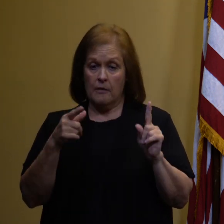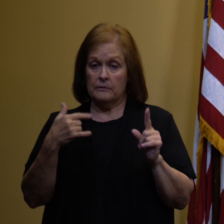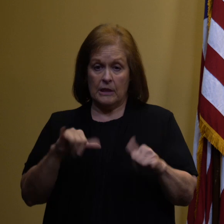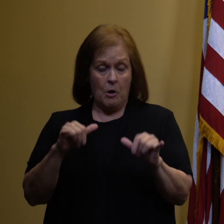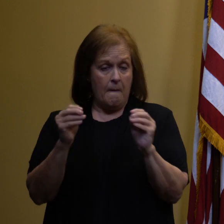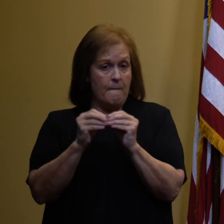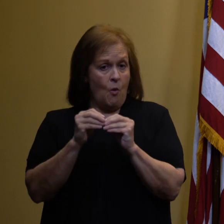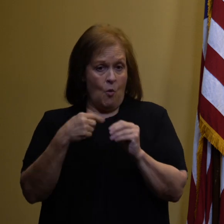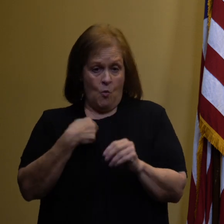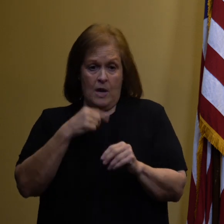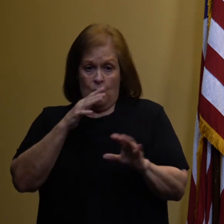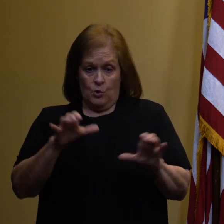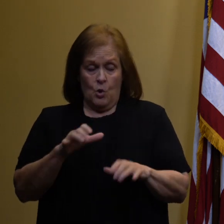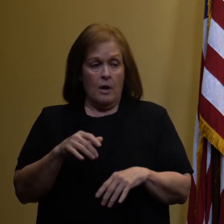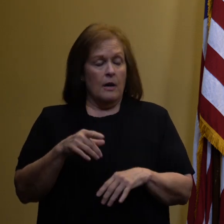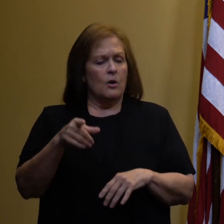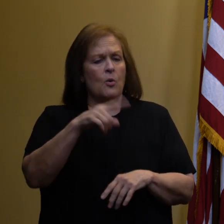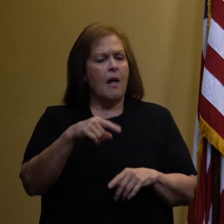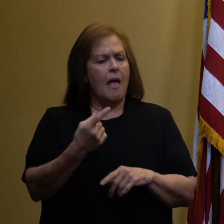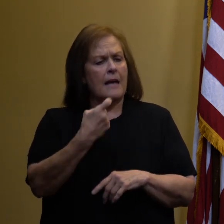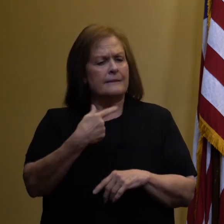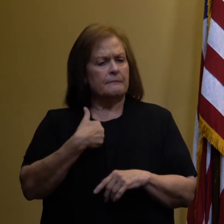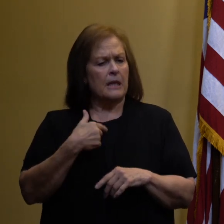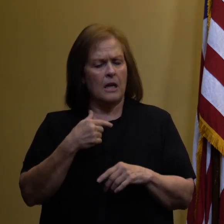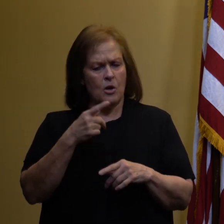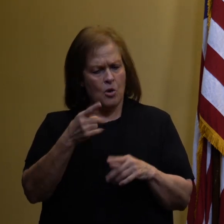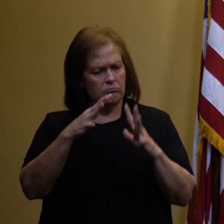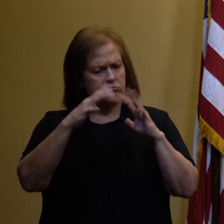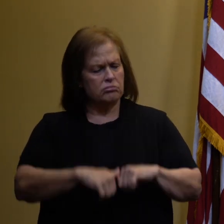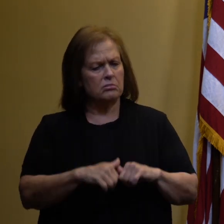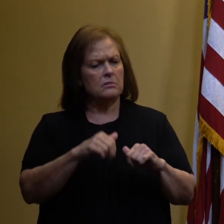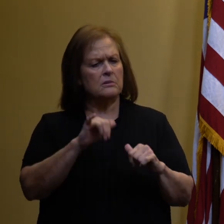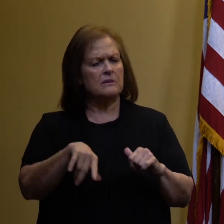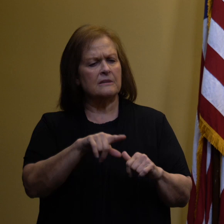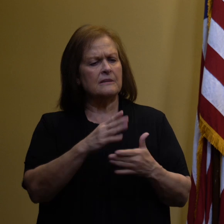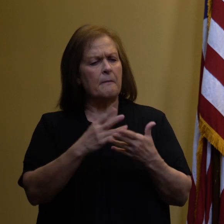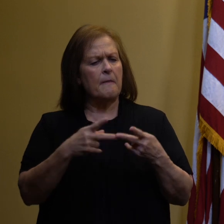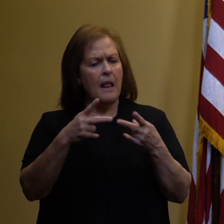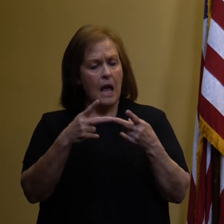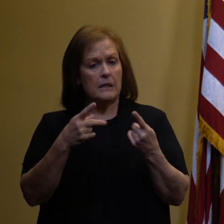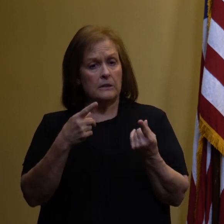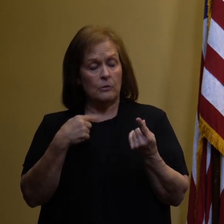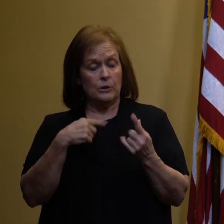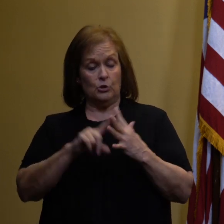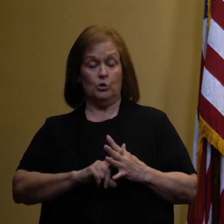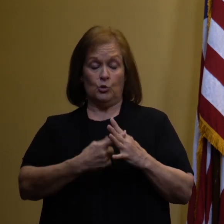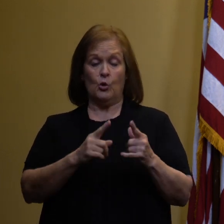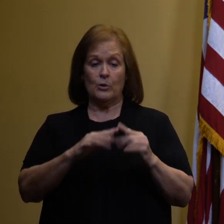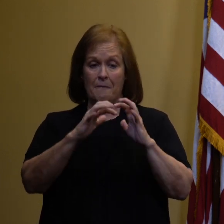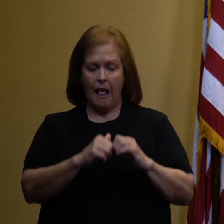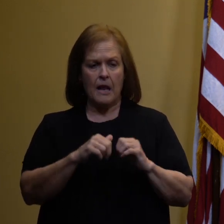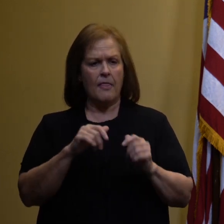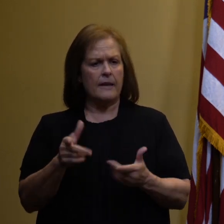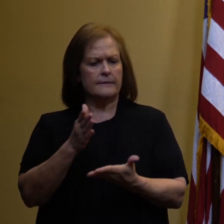come. And as I was asked here about, when we demolished several, then it was, or started to demolish, it